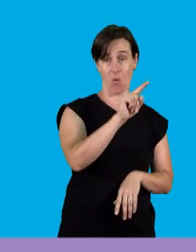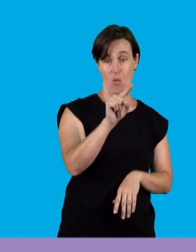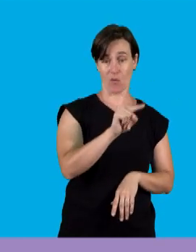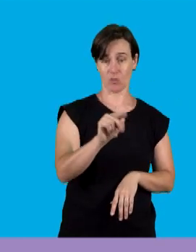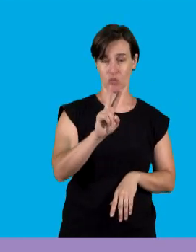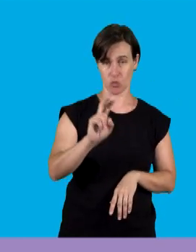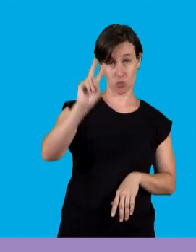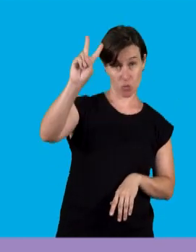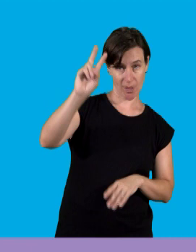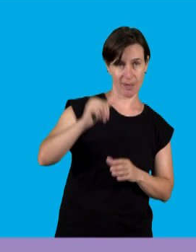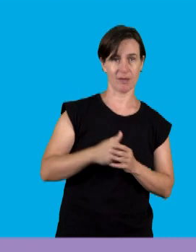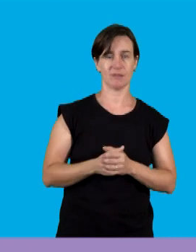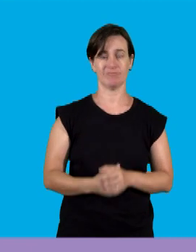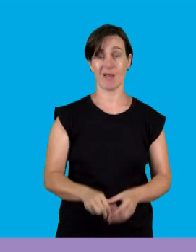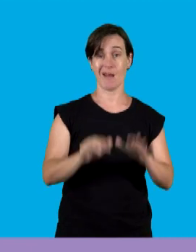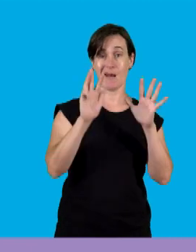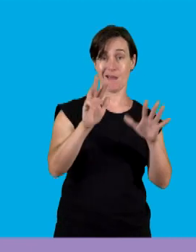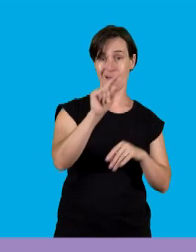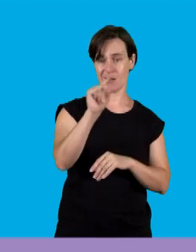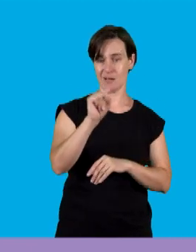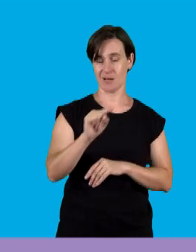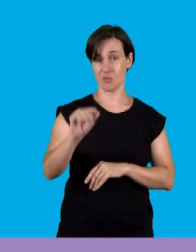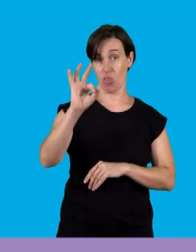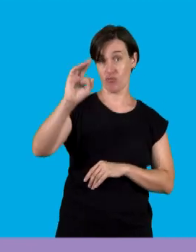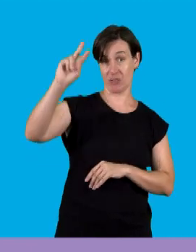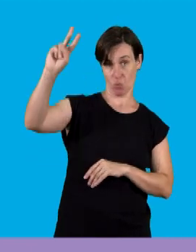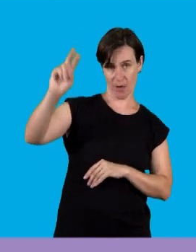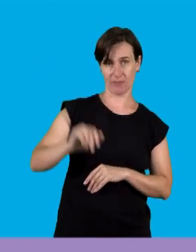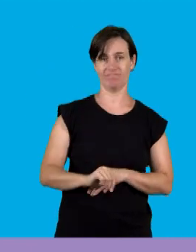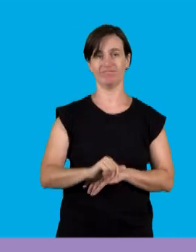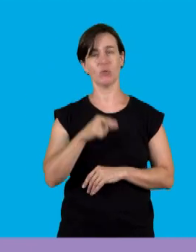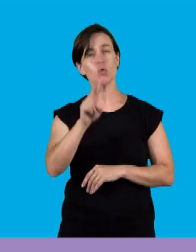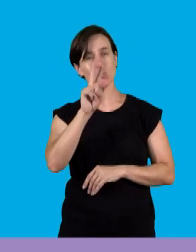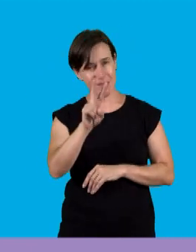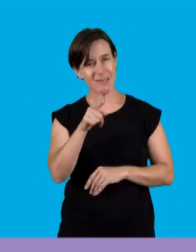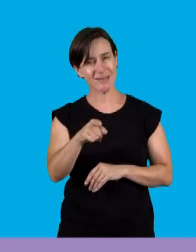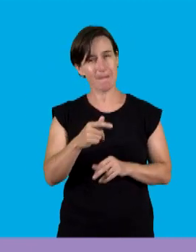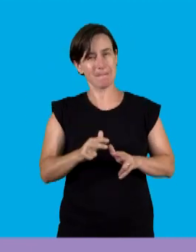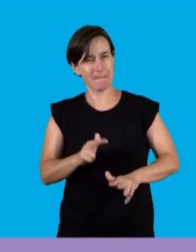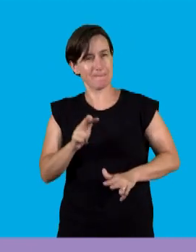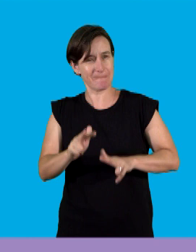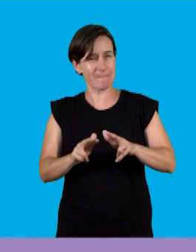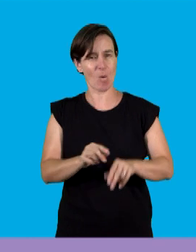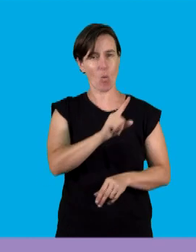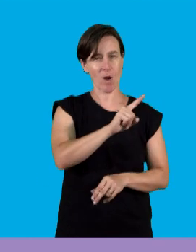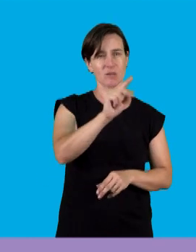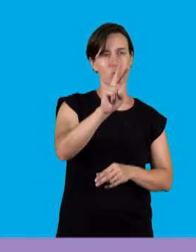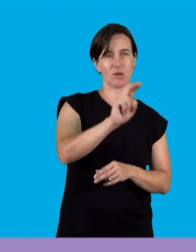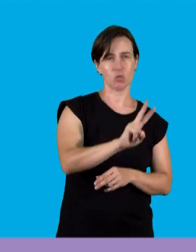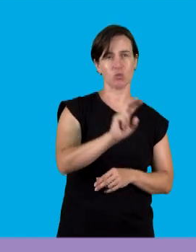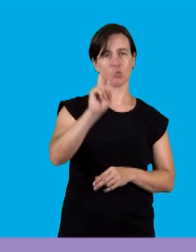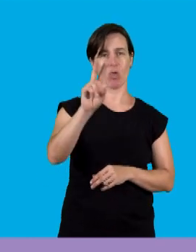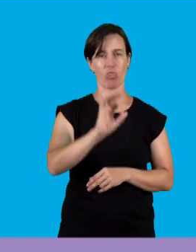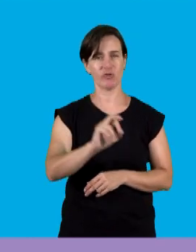to 2 squared, while 9 is equals to 3 squared. Do we see the pattern that is going